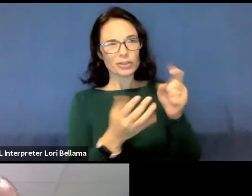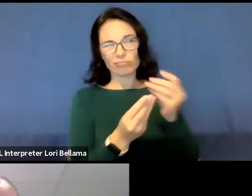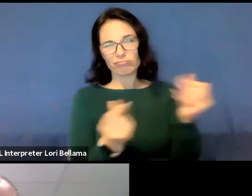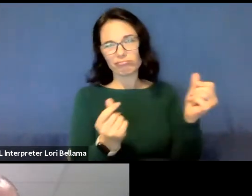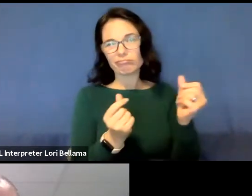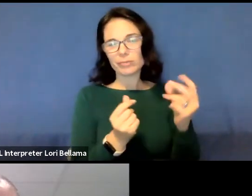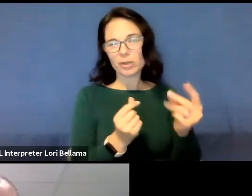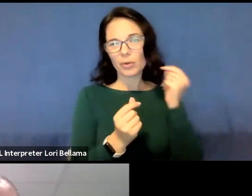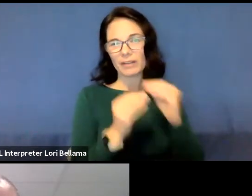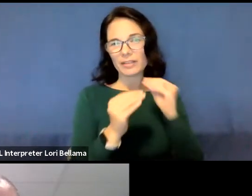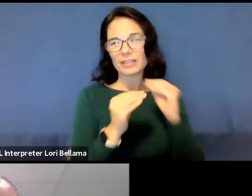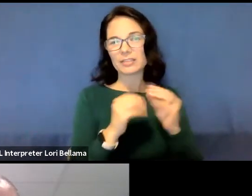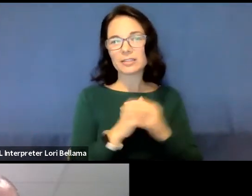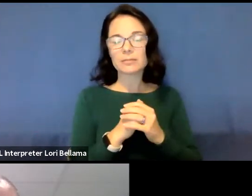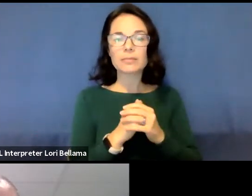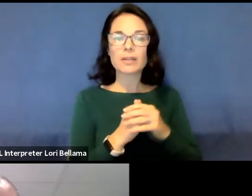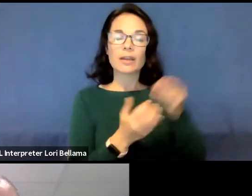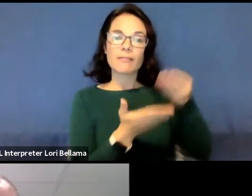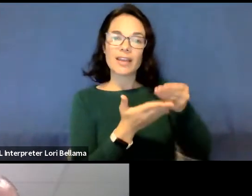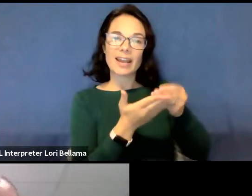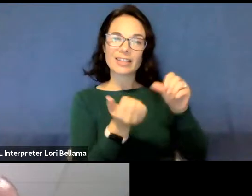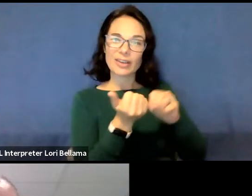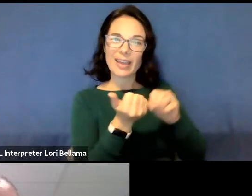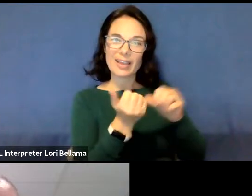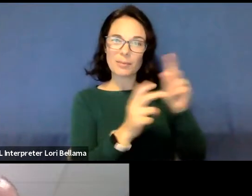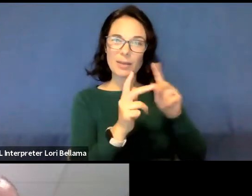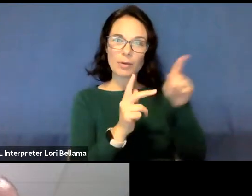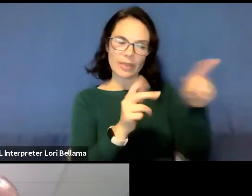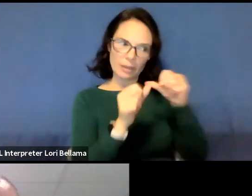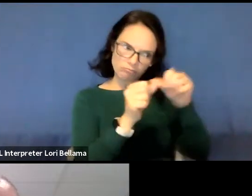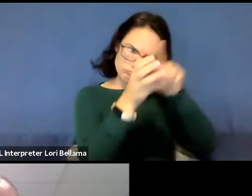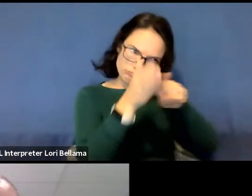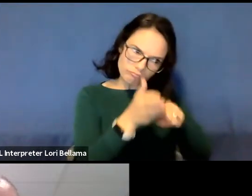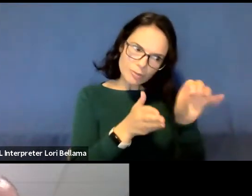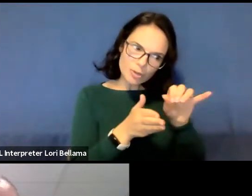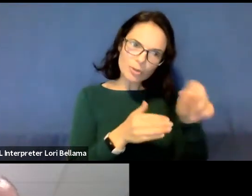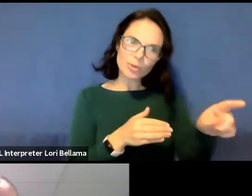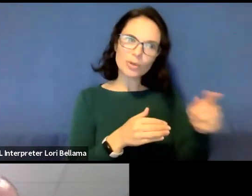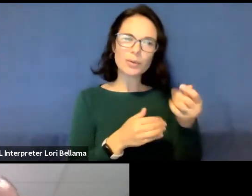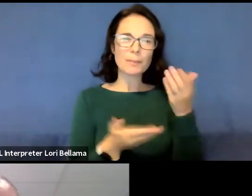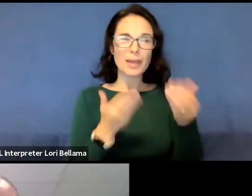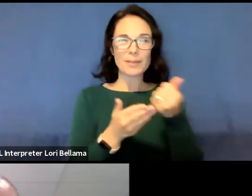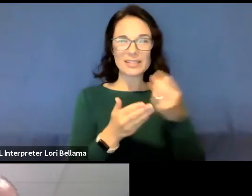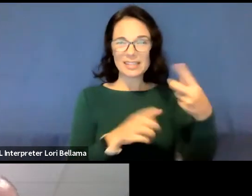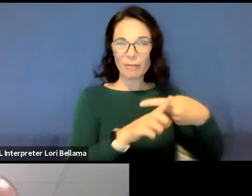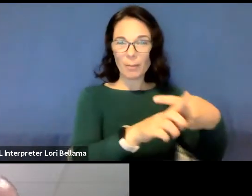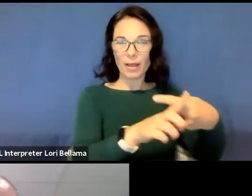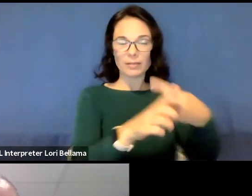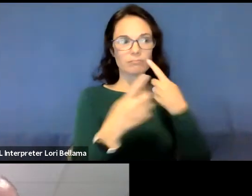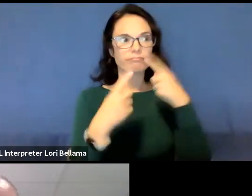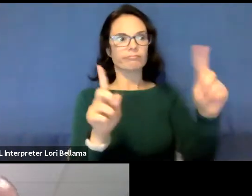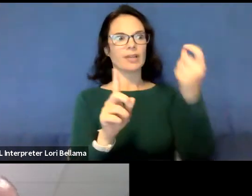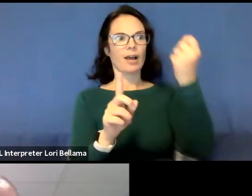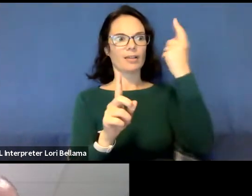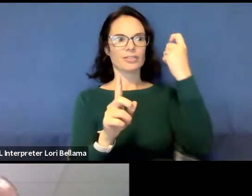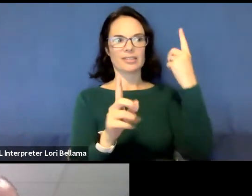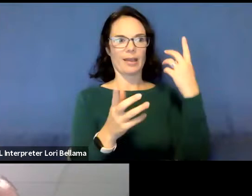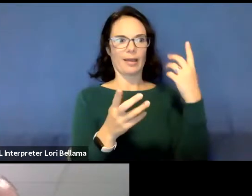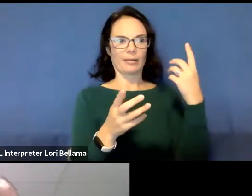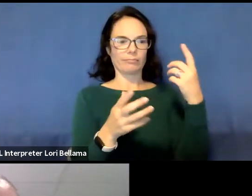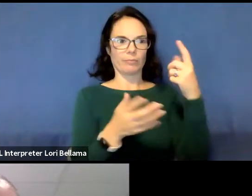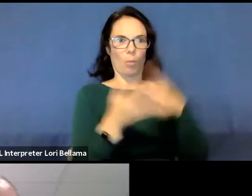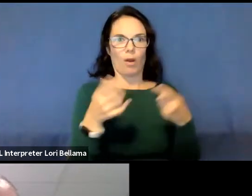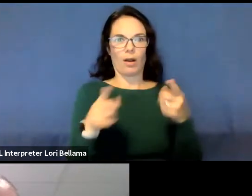fix. And the financial aid folks are continuing their investigation as well. It may be months before we have a full sense of the scope of it. So